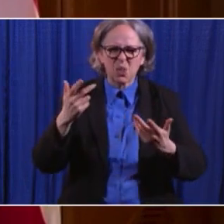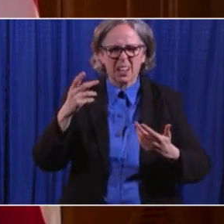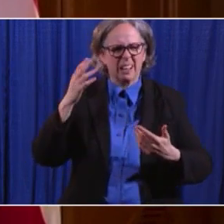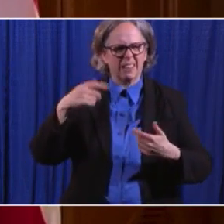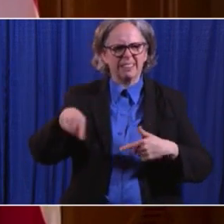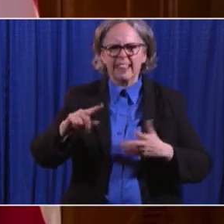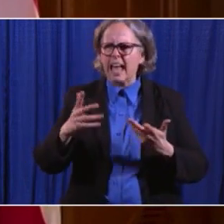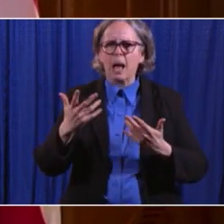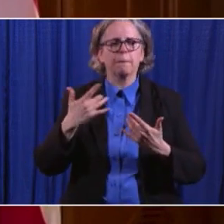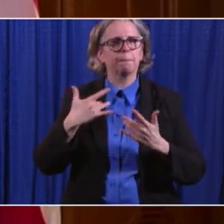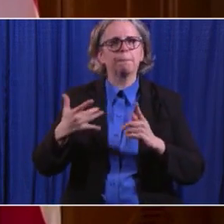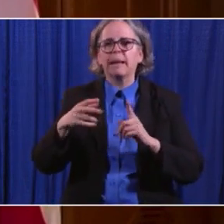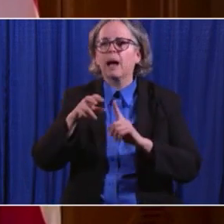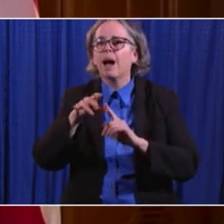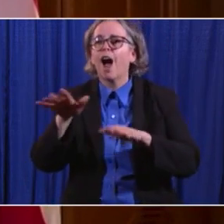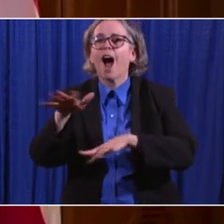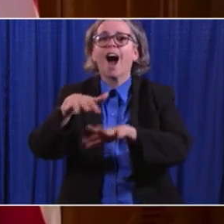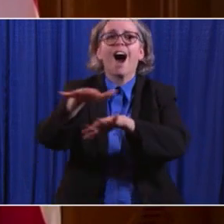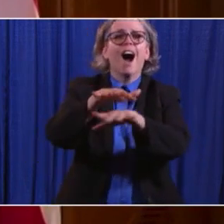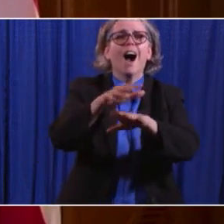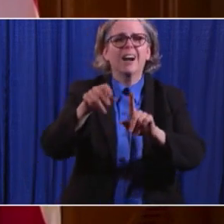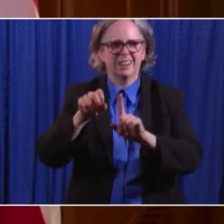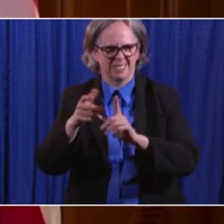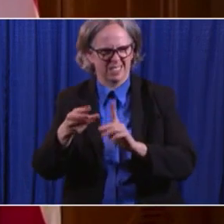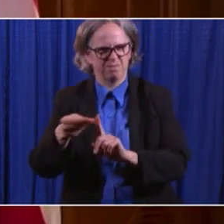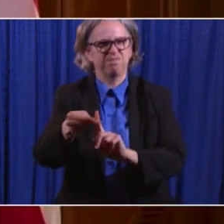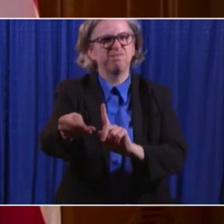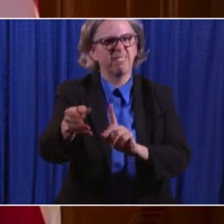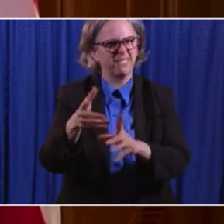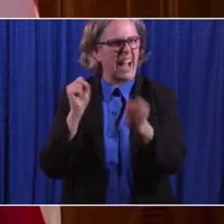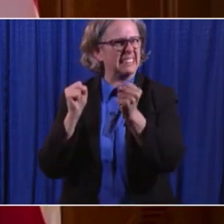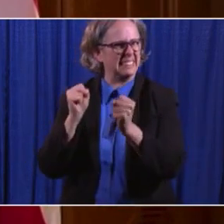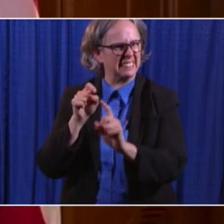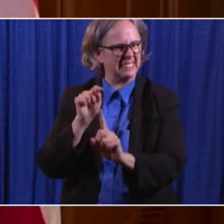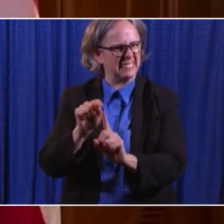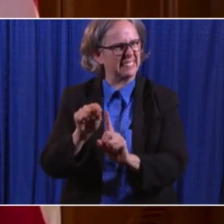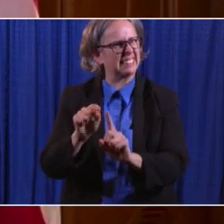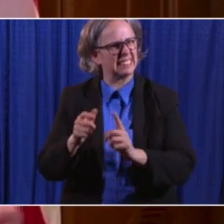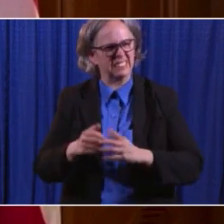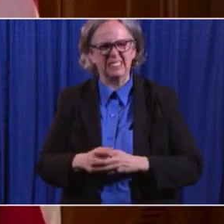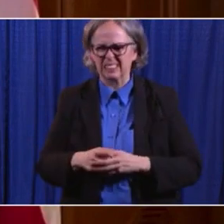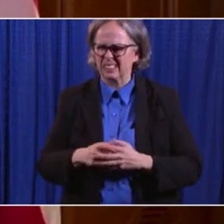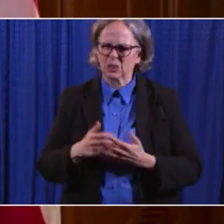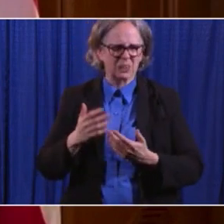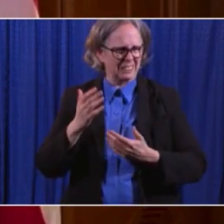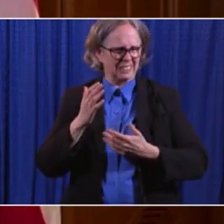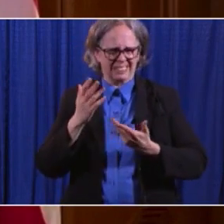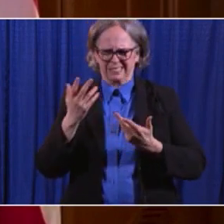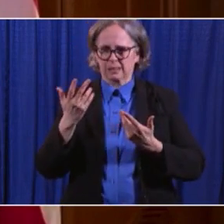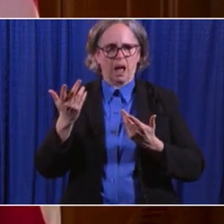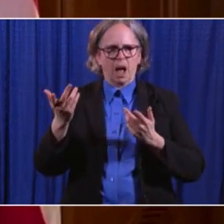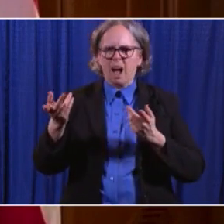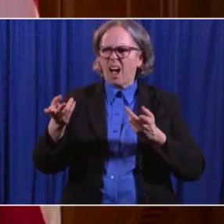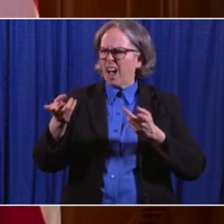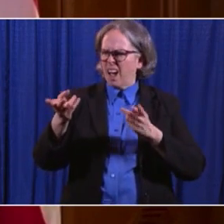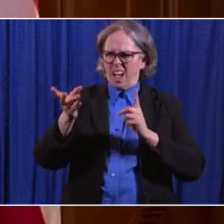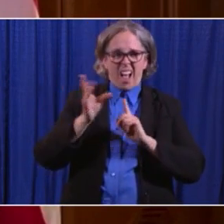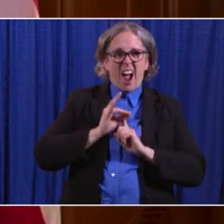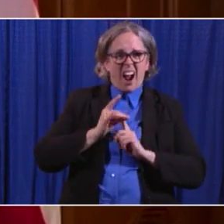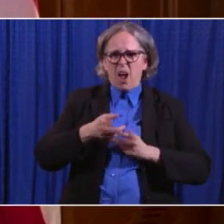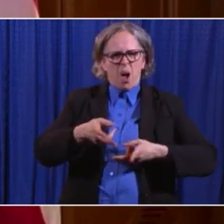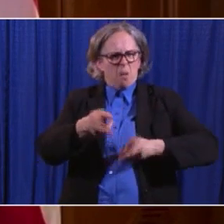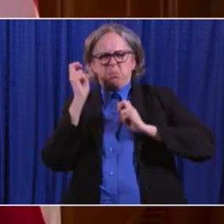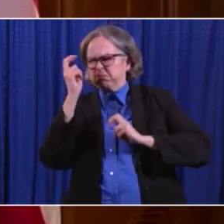spreaders. And we also know some of them have gotten pretty sick. Some have ended up in the hospital. So I